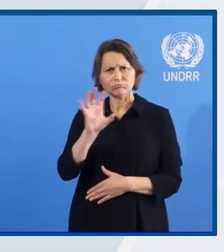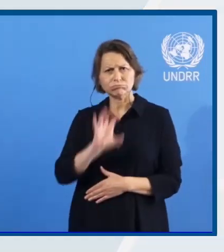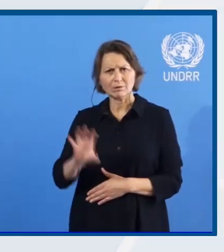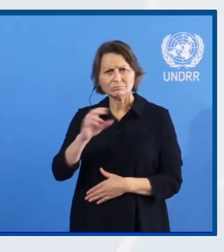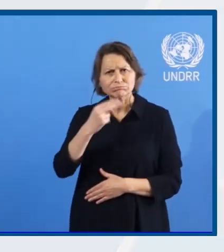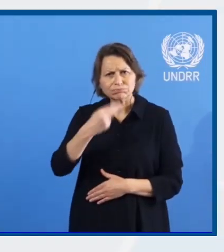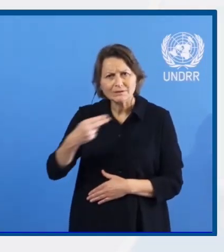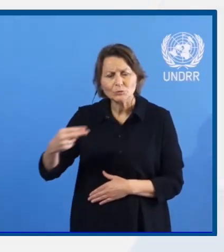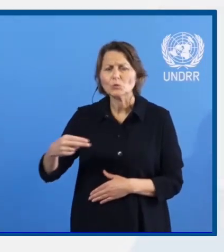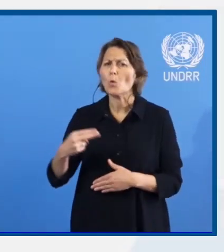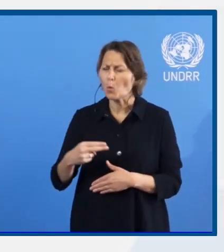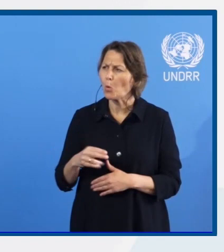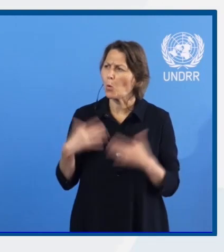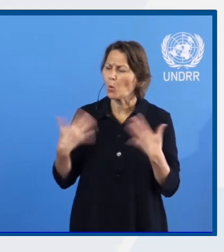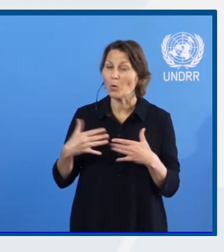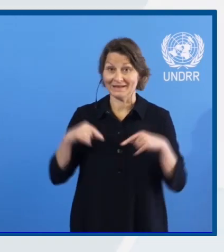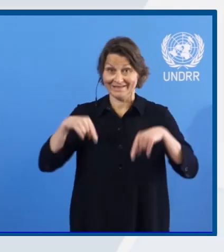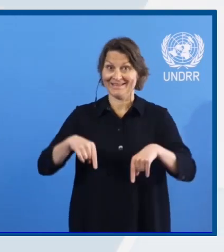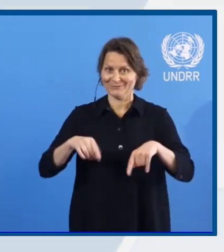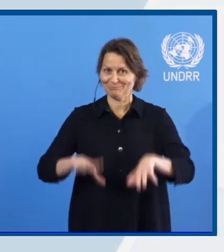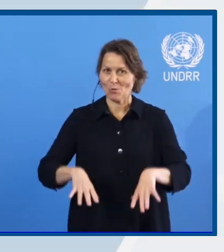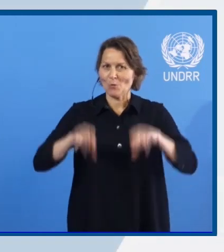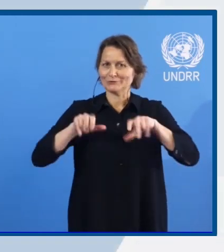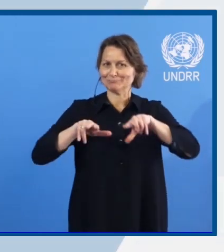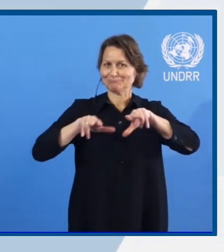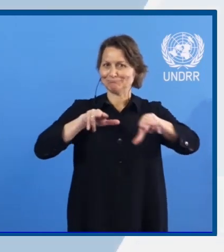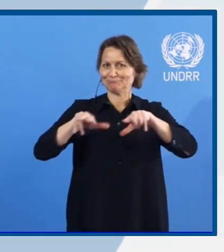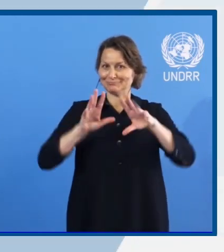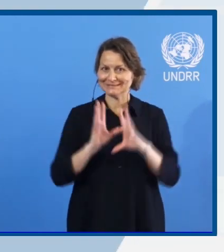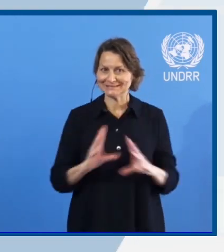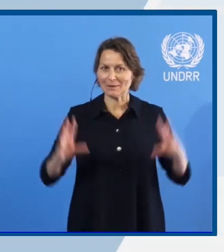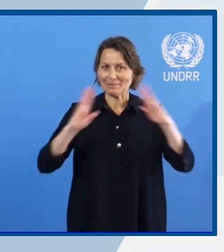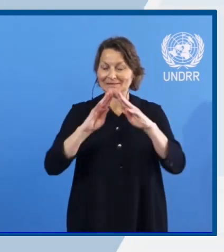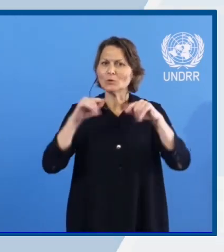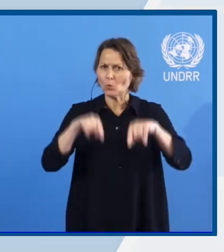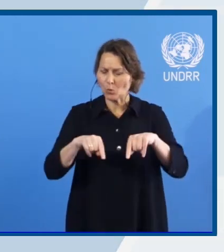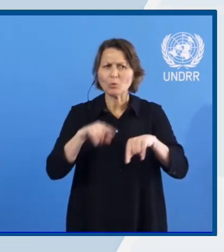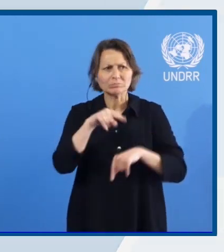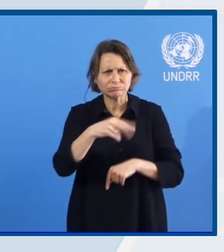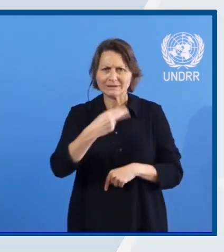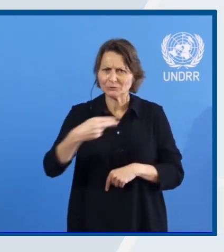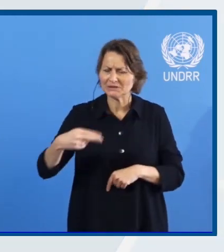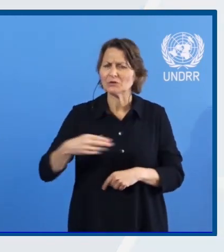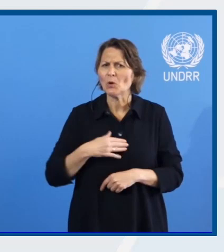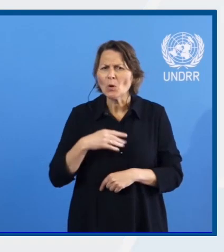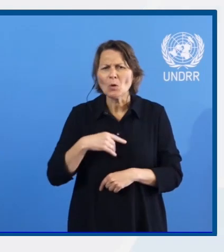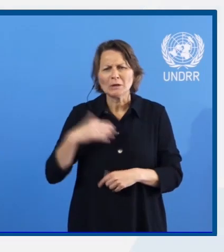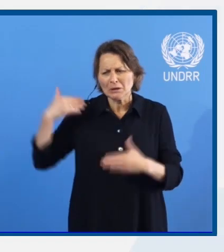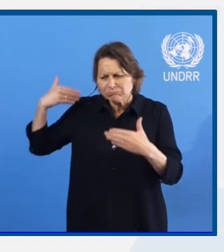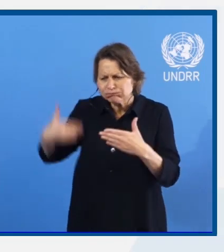Indonesia, our host, you've had to learn how to live with disasters of all kinds